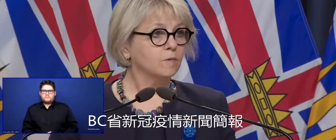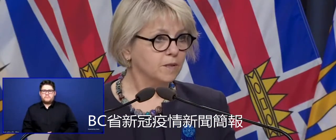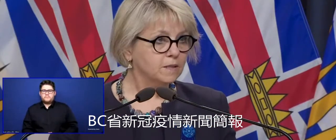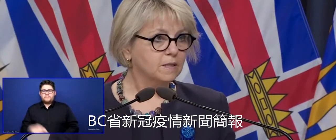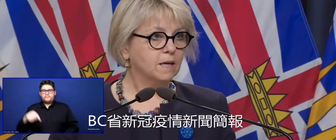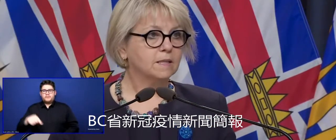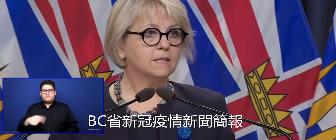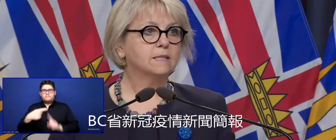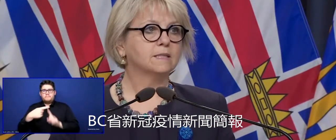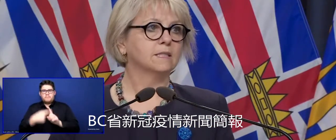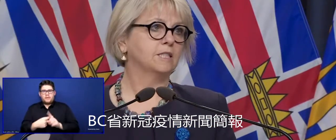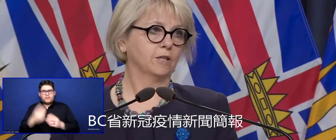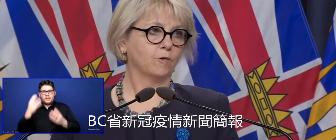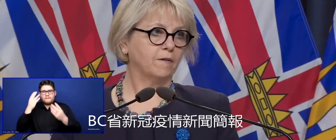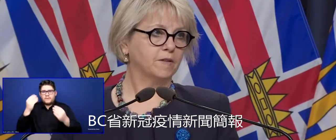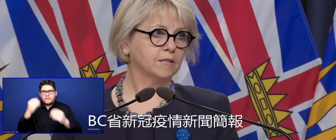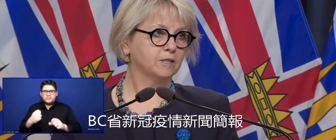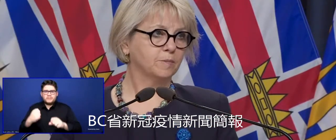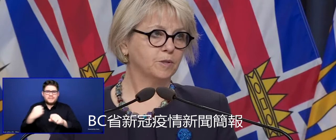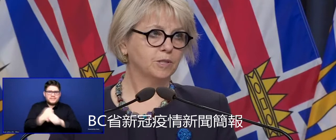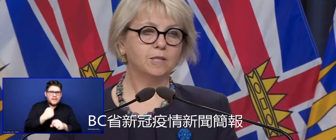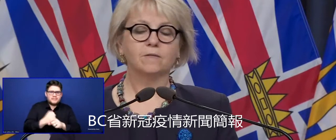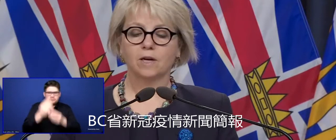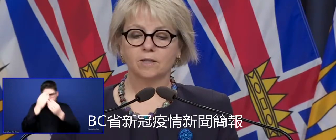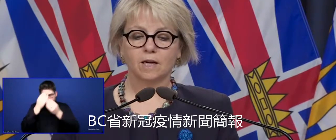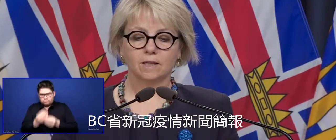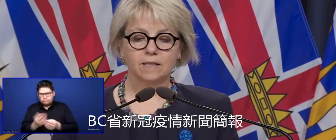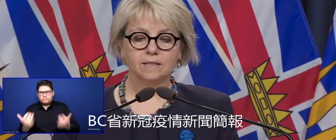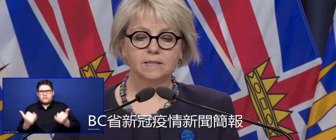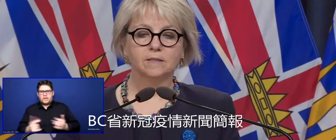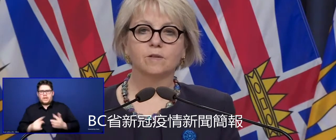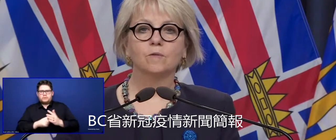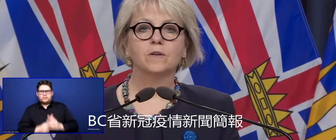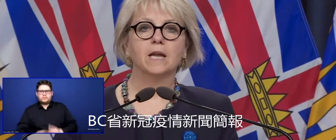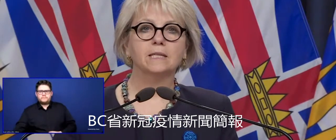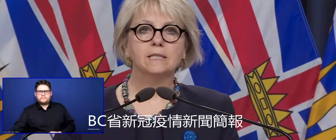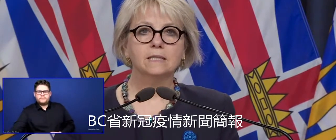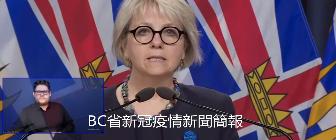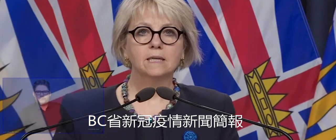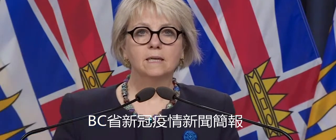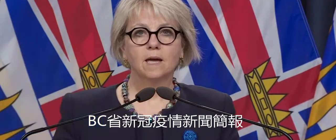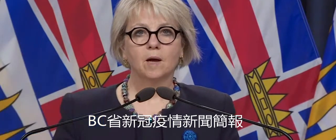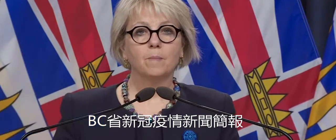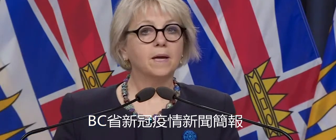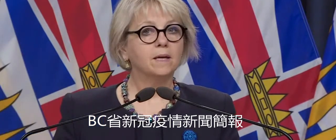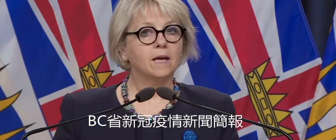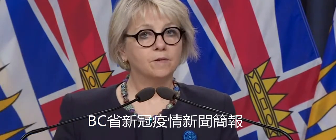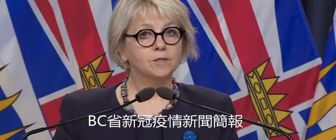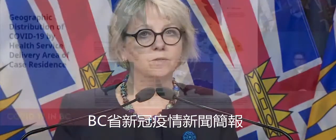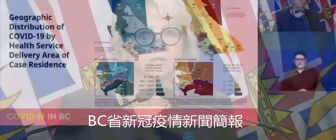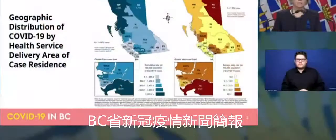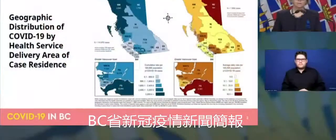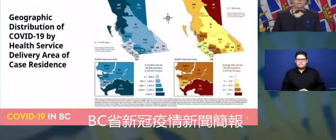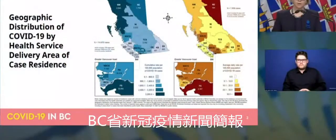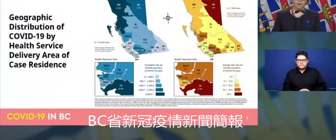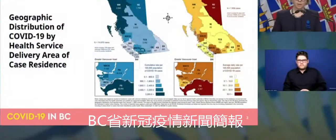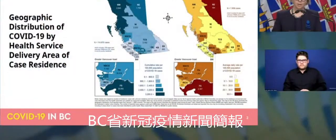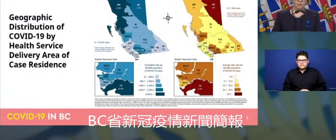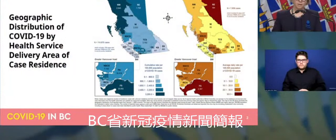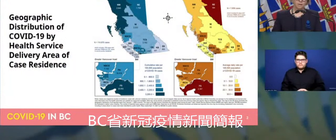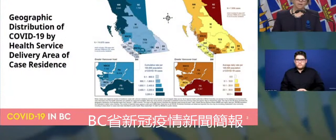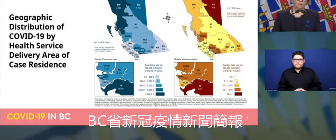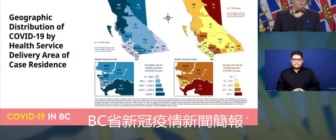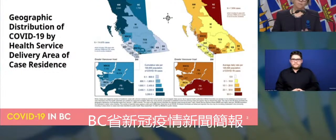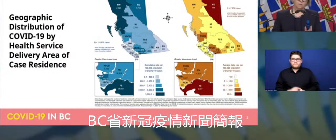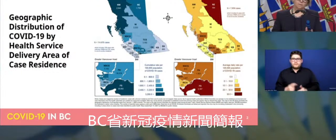To start with, this is the geographic distribution of our cases of COVID-19 by health service delivery